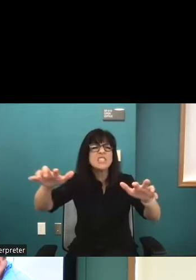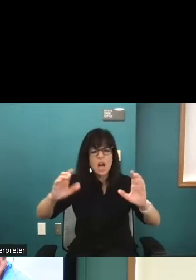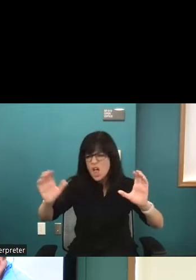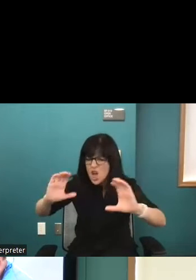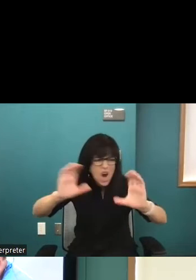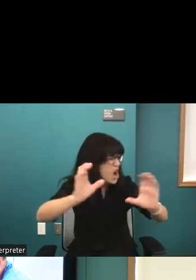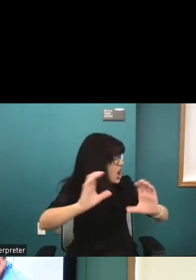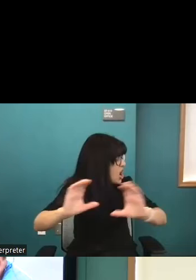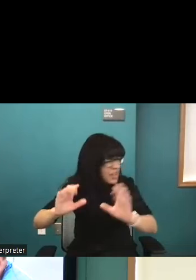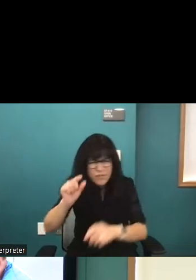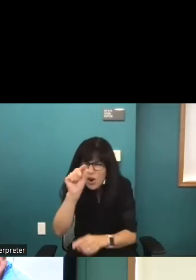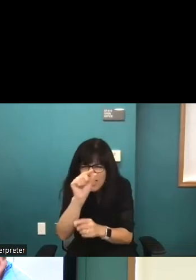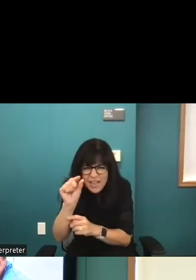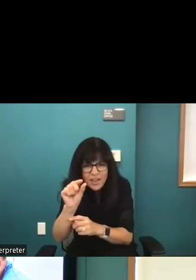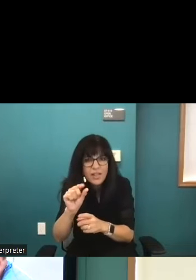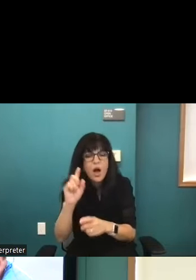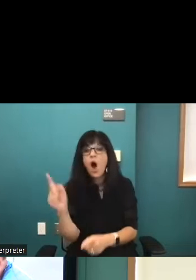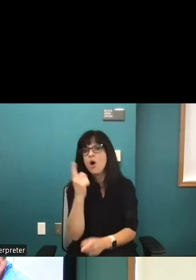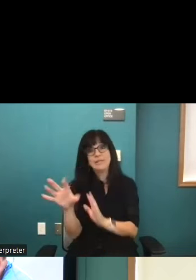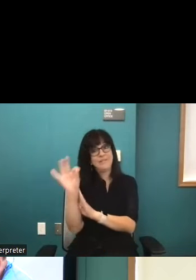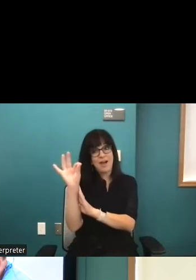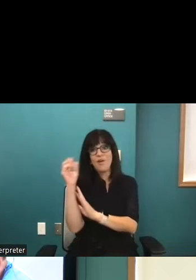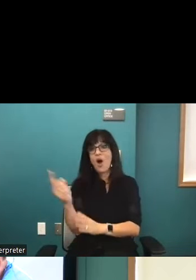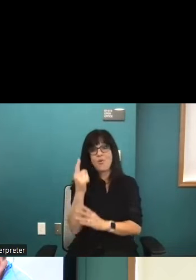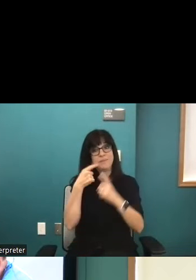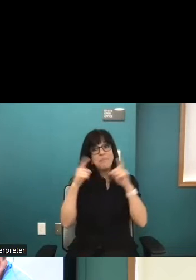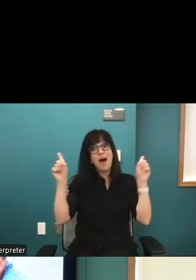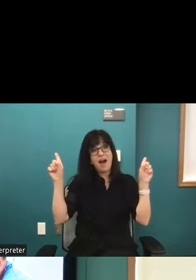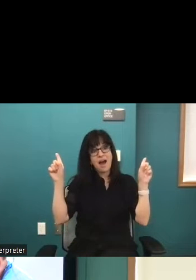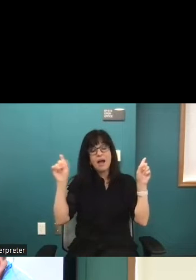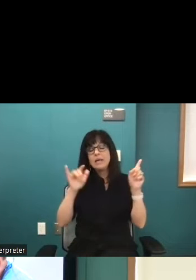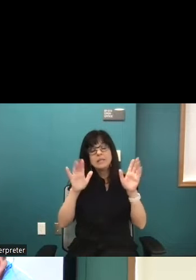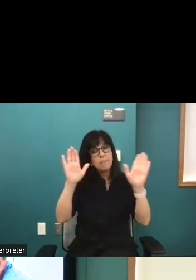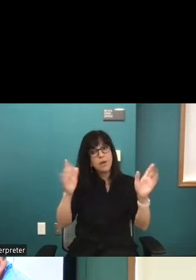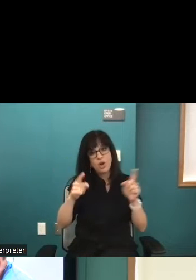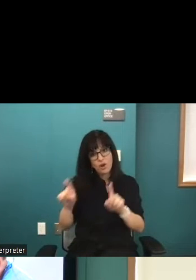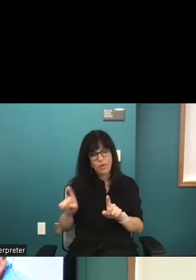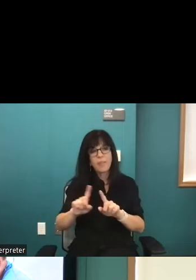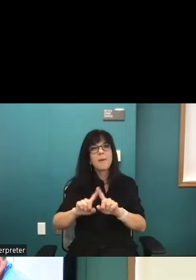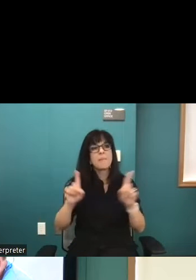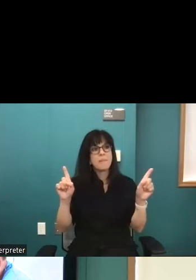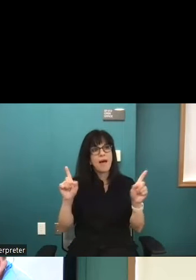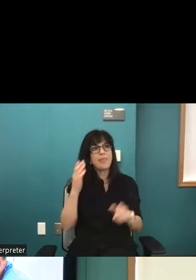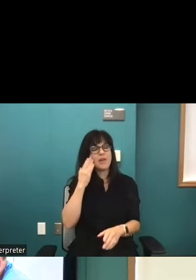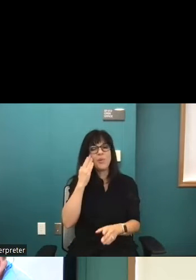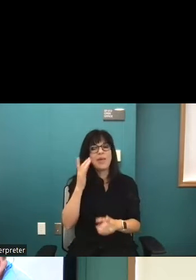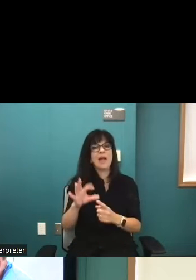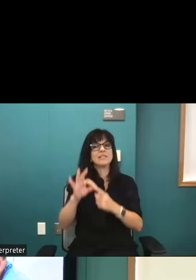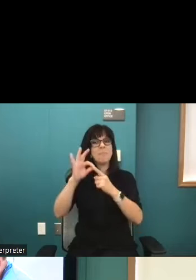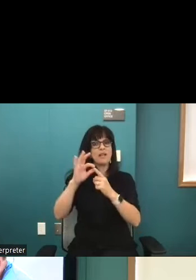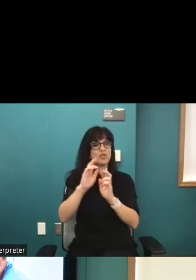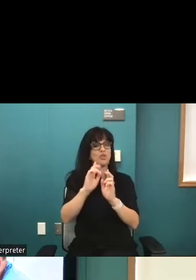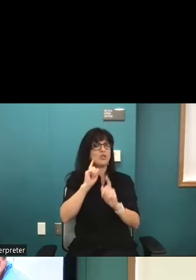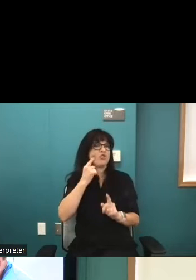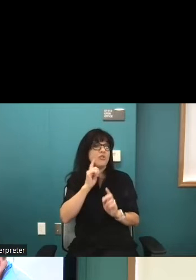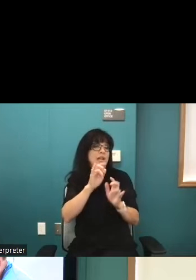this, looking for that little receiver, and we always found them, which is a miracle in itself. But they knew they got a special treat from Miss